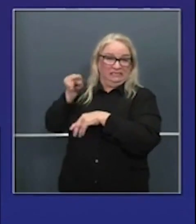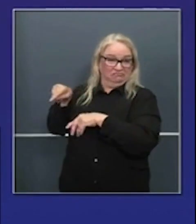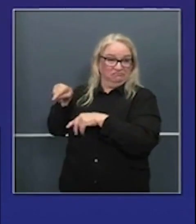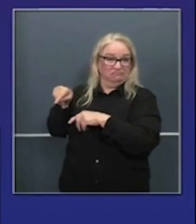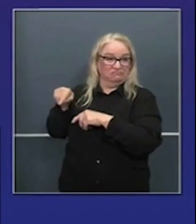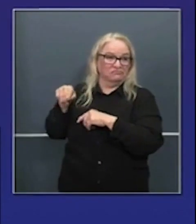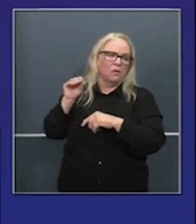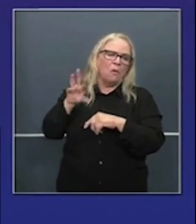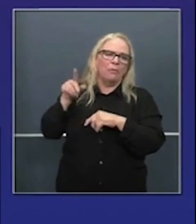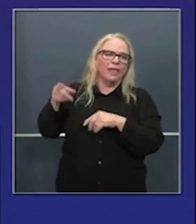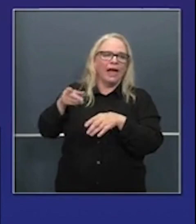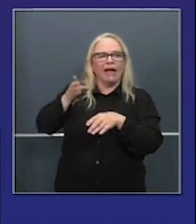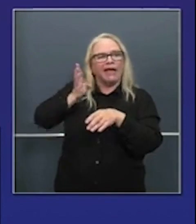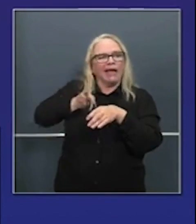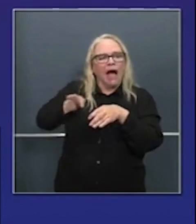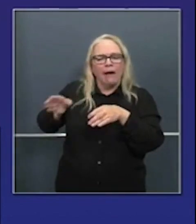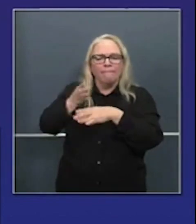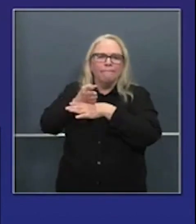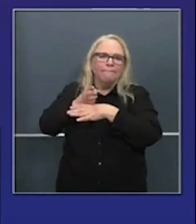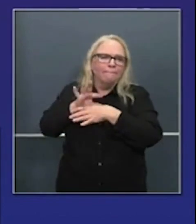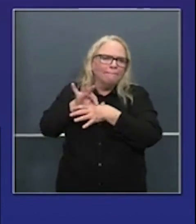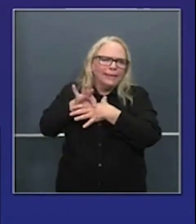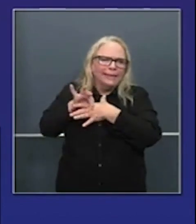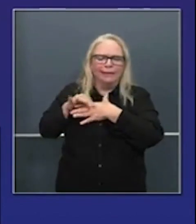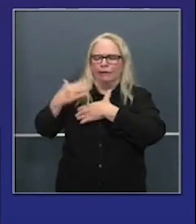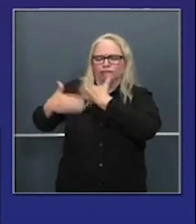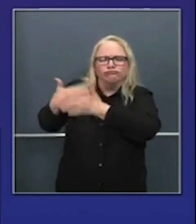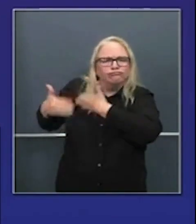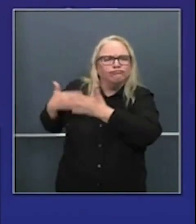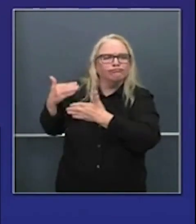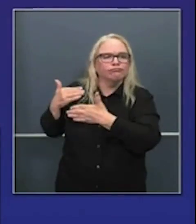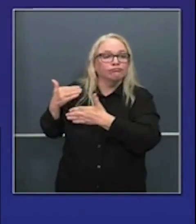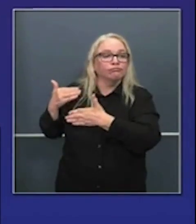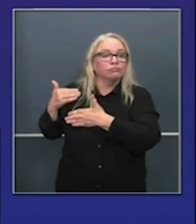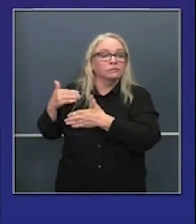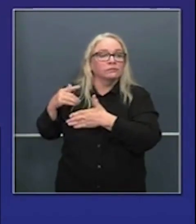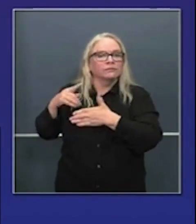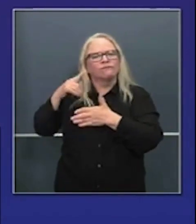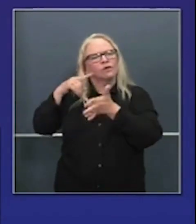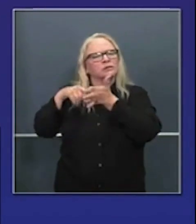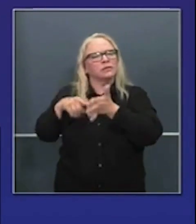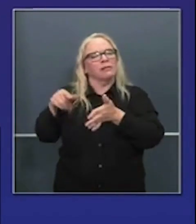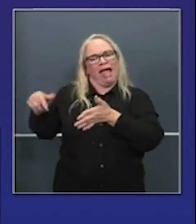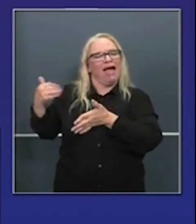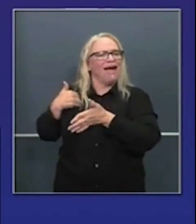their life at risk to go to work as an essential worker.